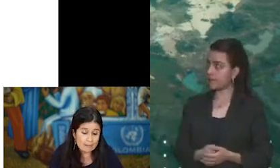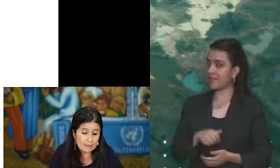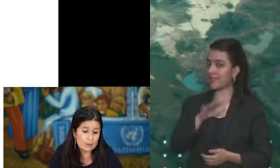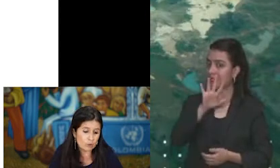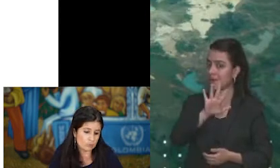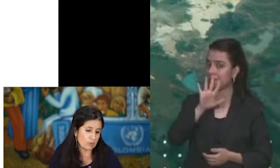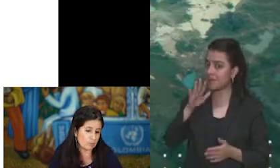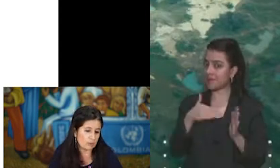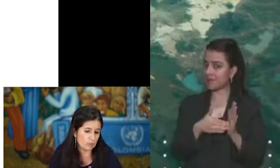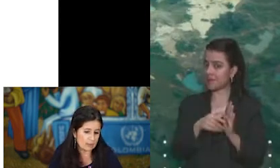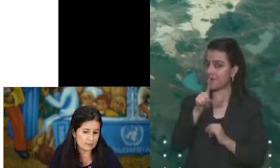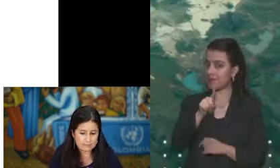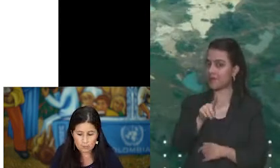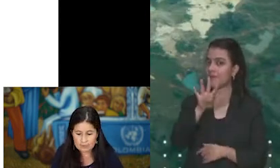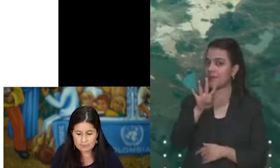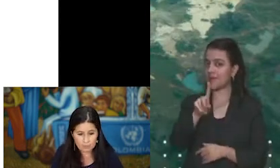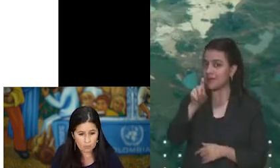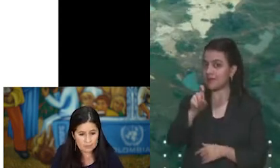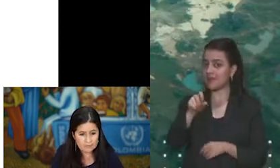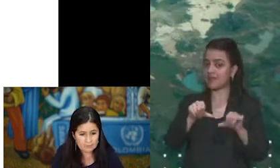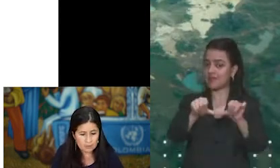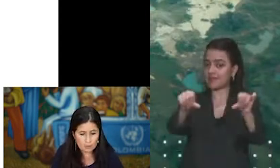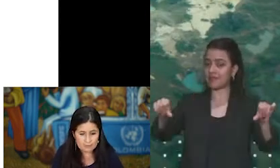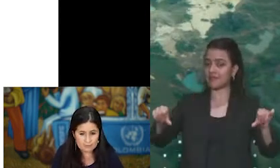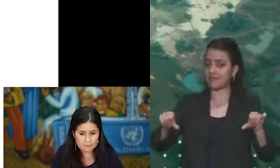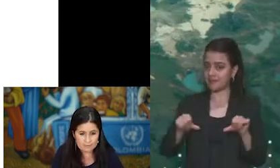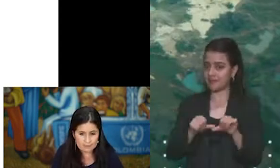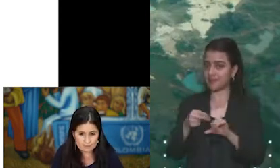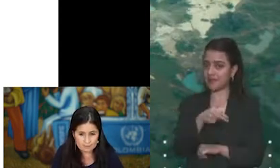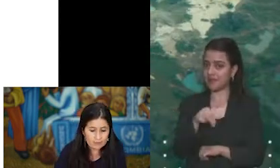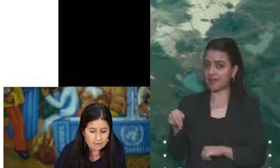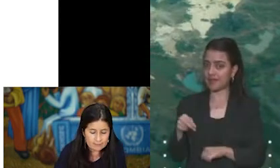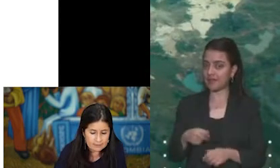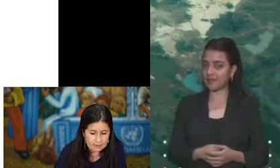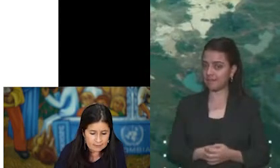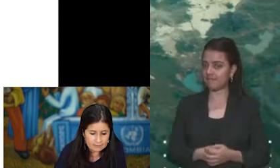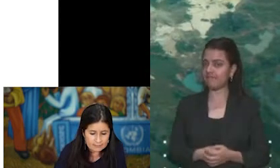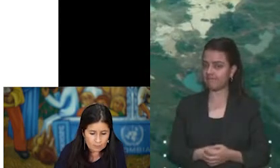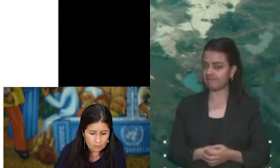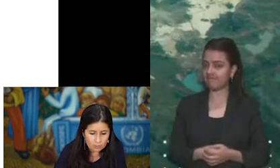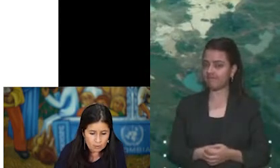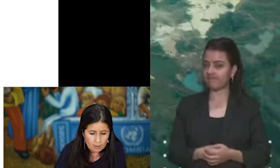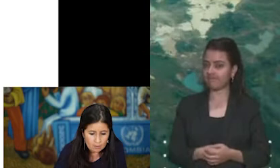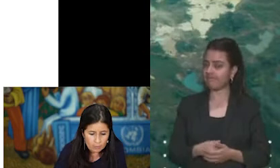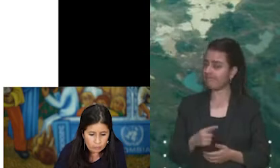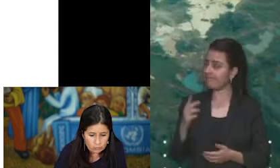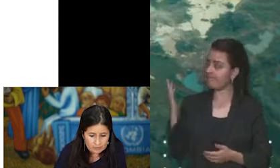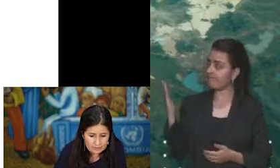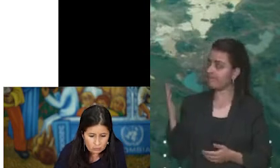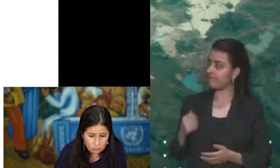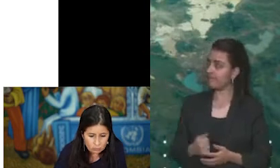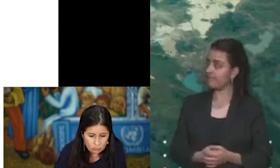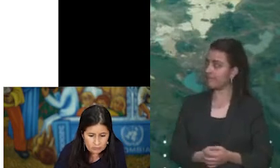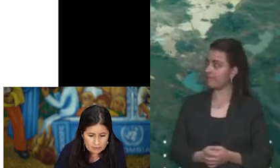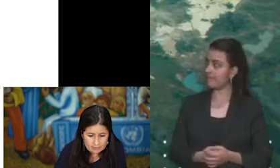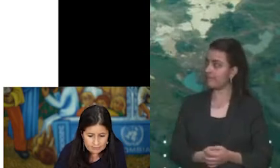is illicit exploitation, 55,000 hectares. And look, here we are going into the depths. I don't know if you can